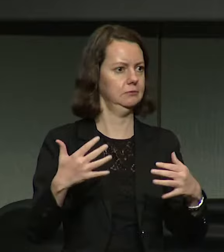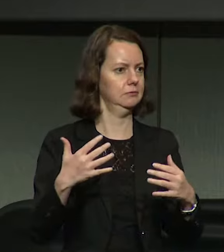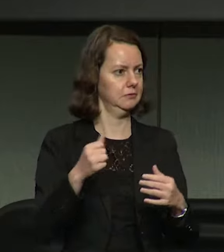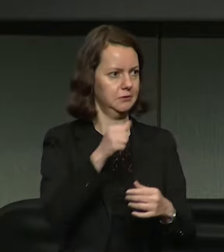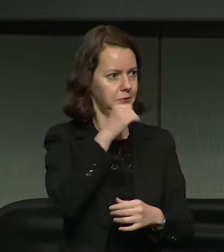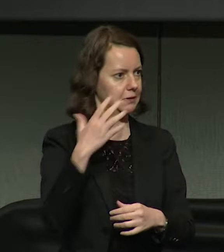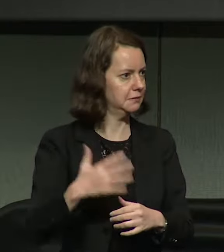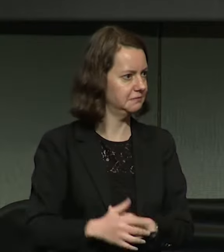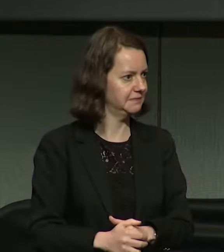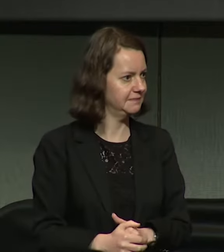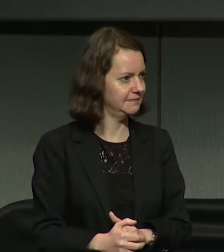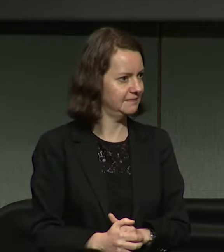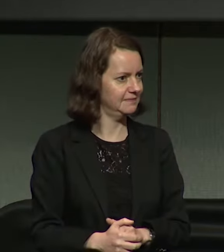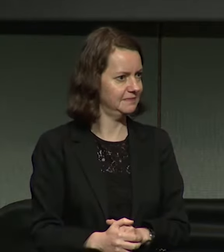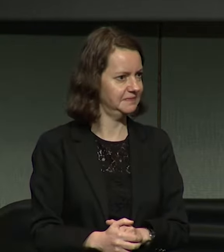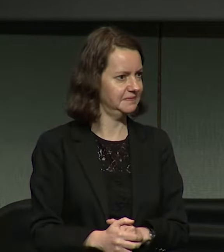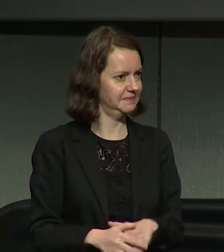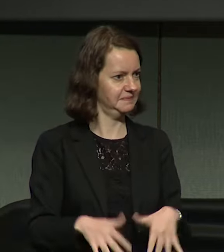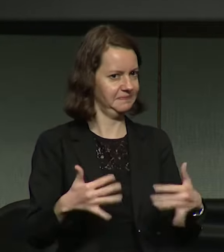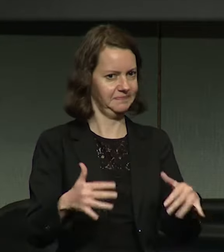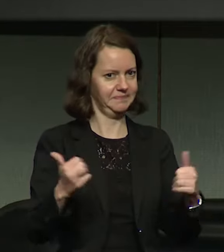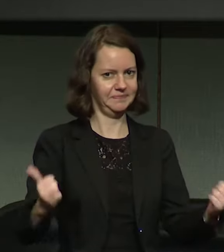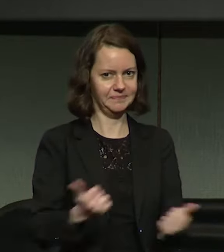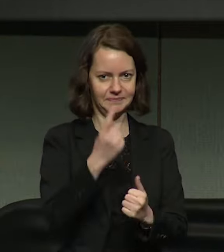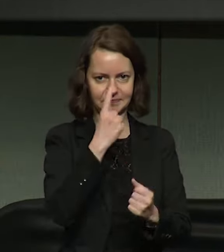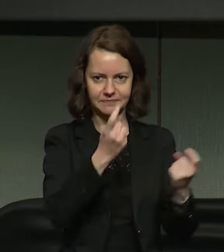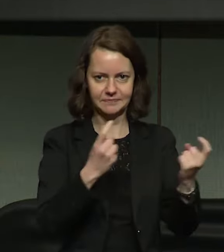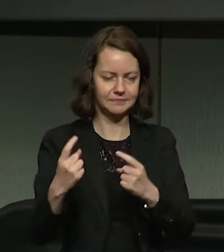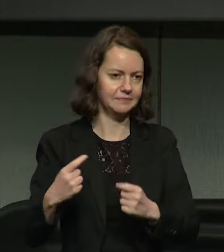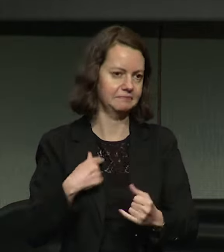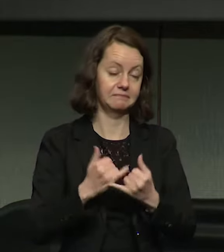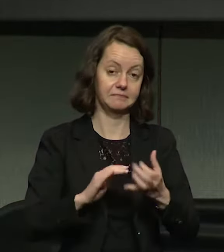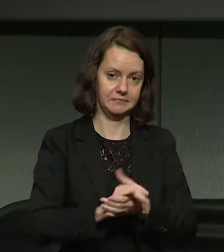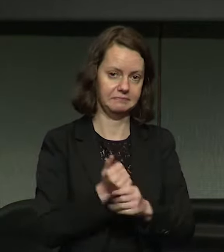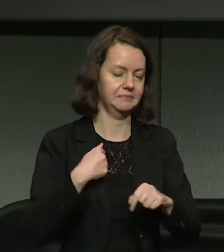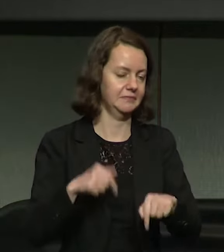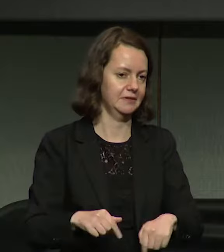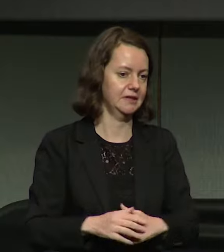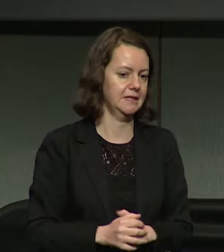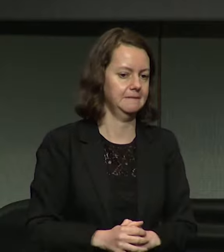hey? It's quite magnificent. And again, as I say, delighted to be here.